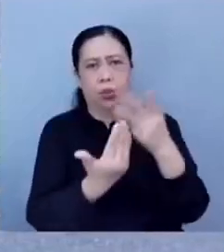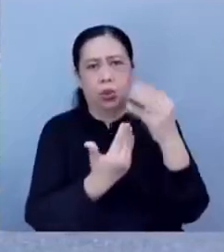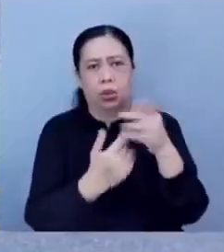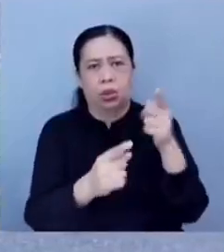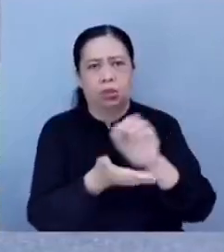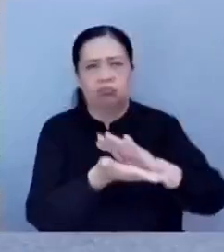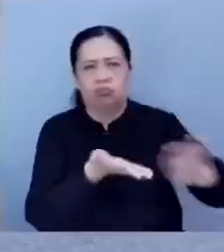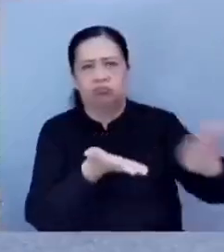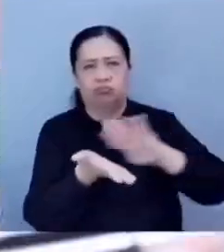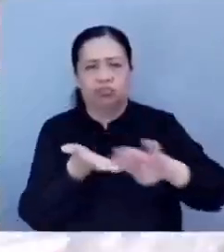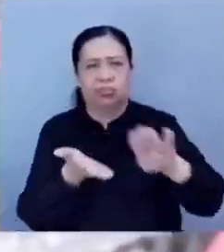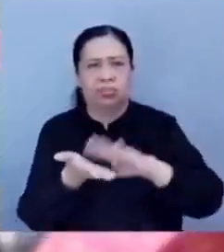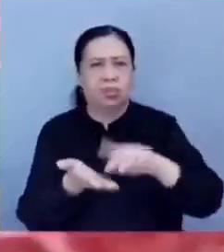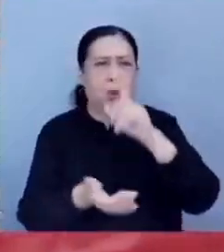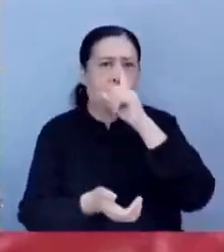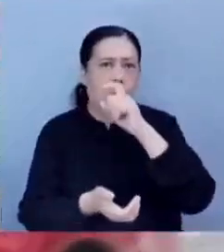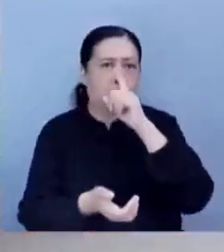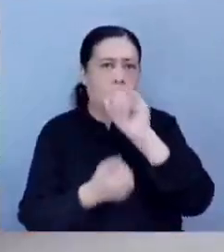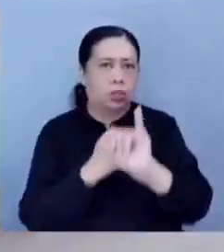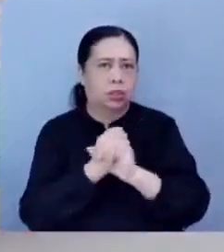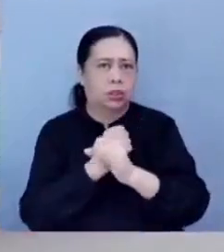phase out traditional jeepneys.